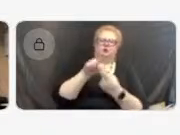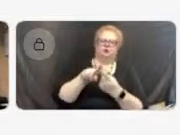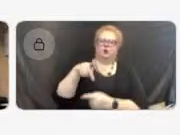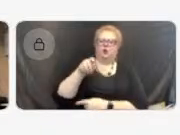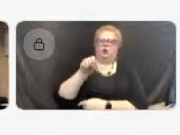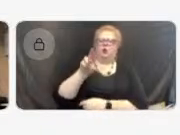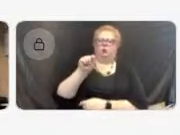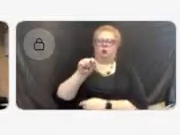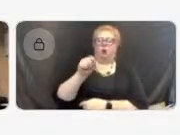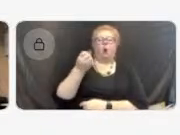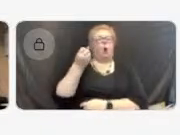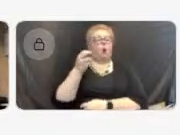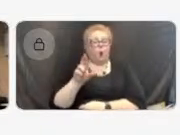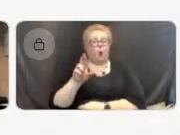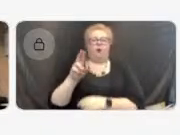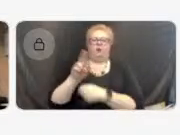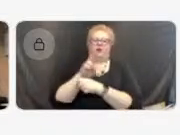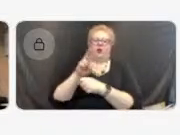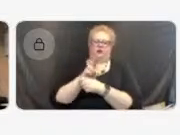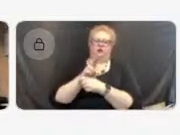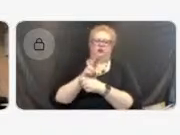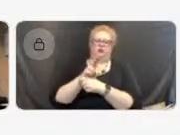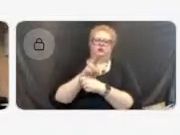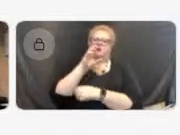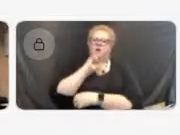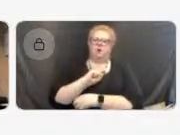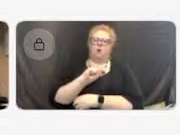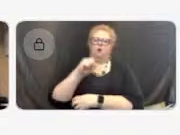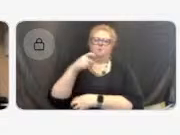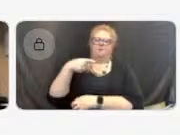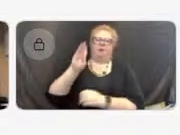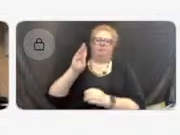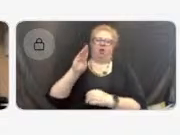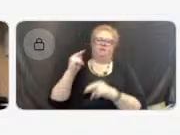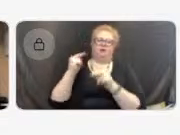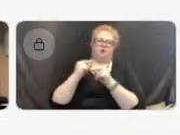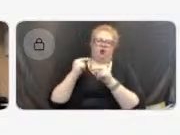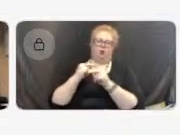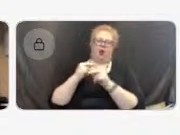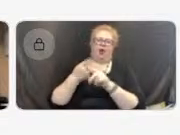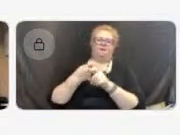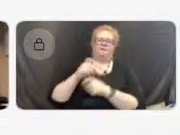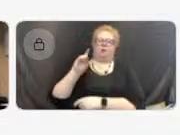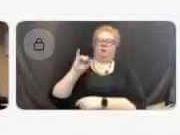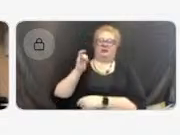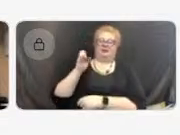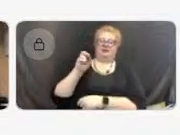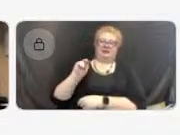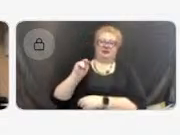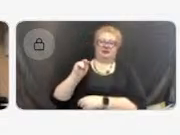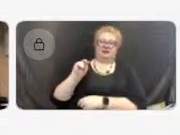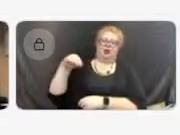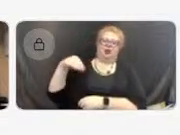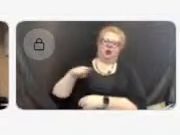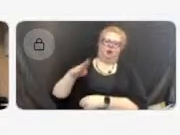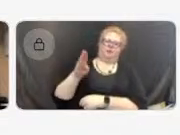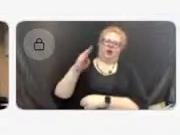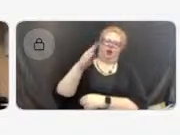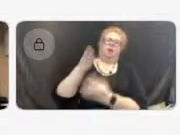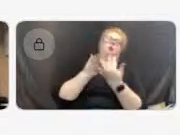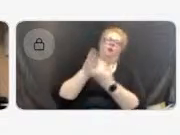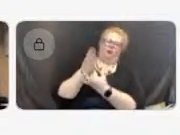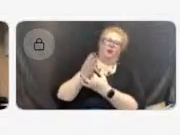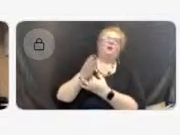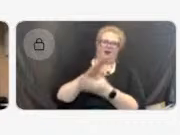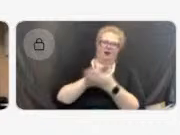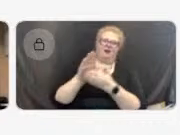they're coming off of the Old Pine Bluff Freeway at Dixon and coming up, and then also through the College Station area